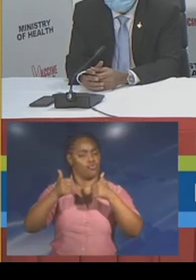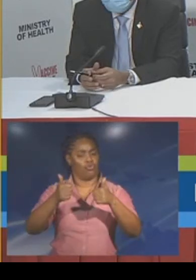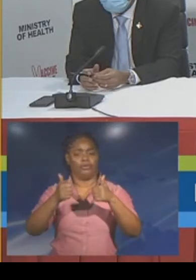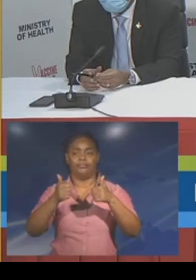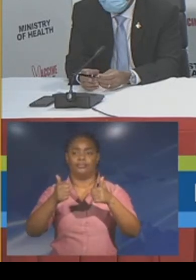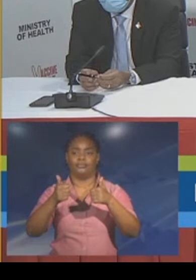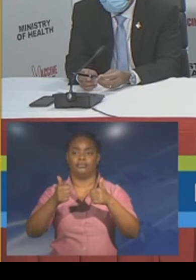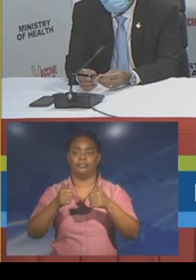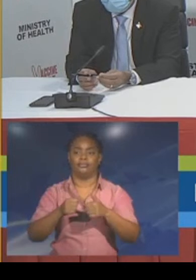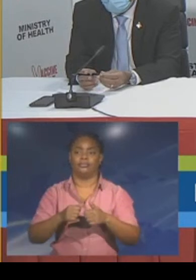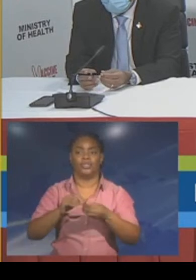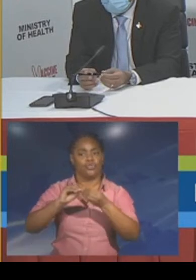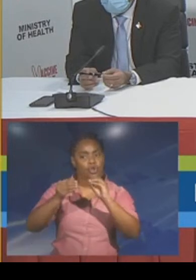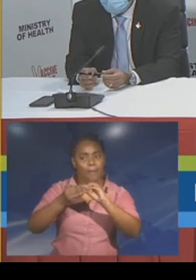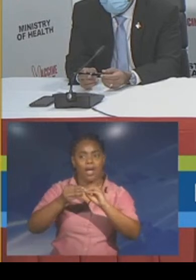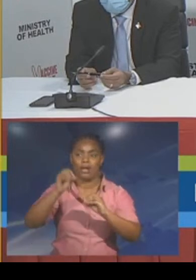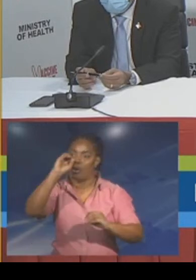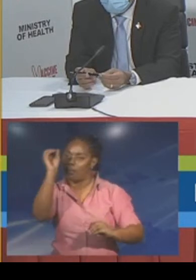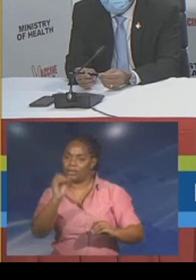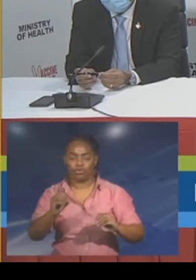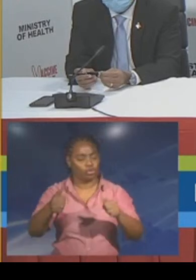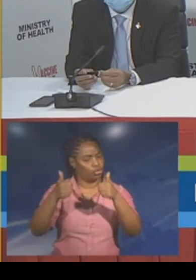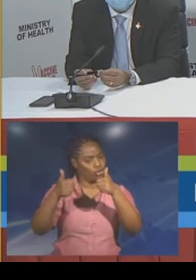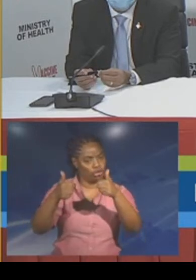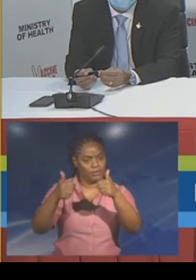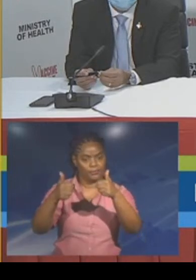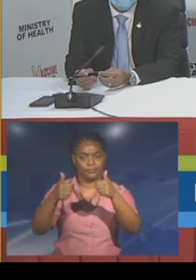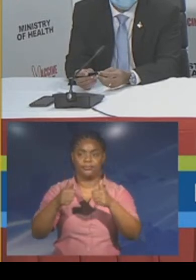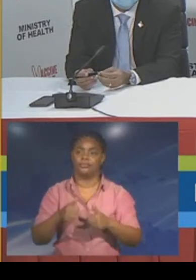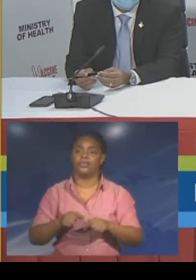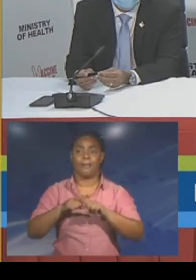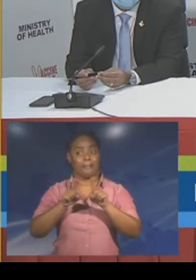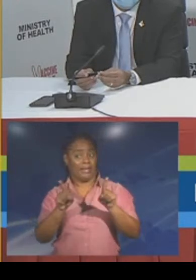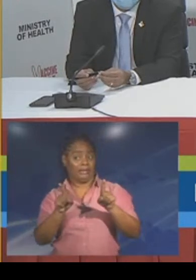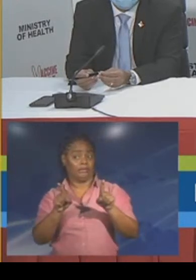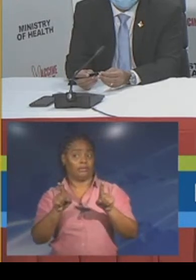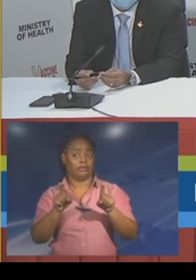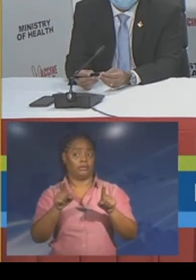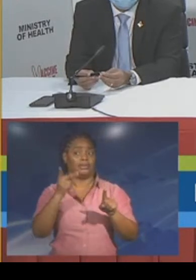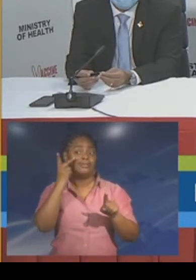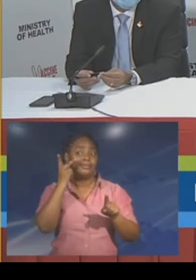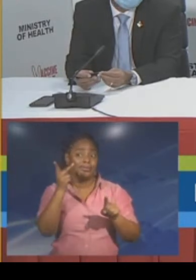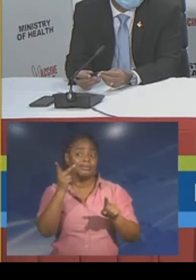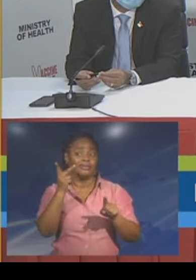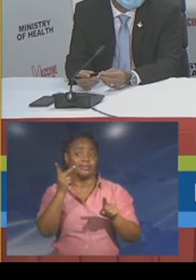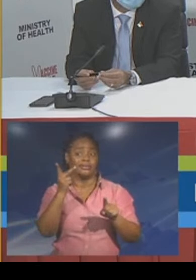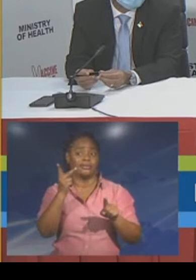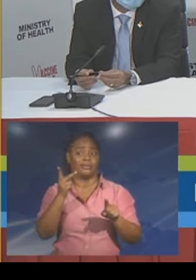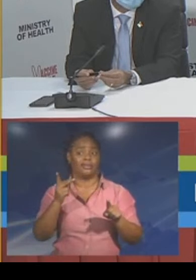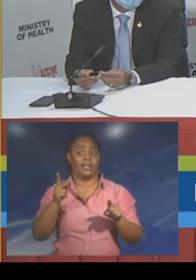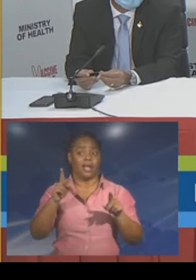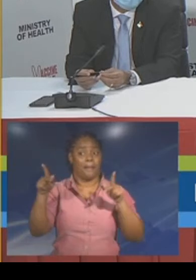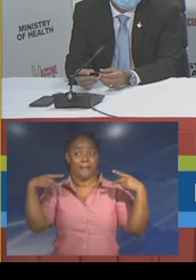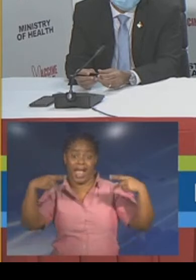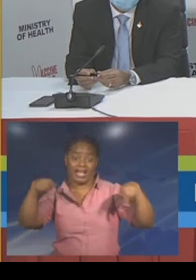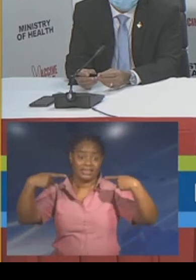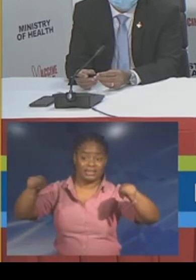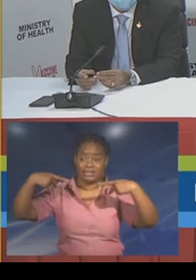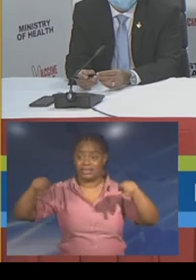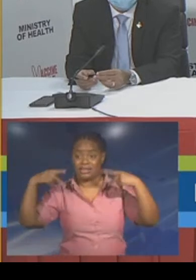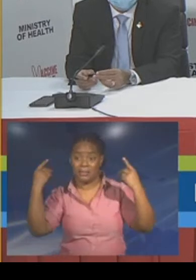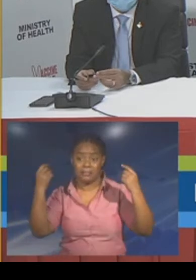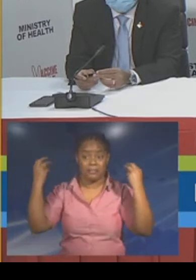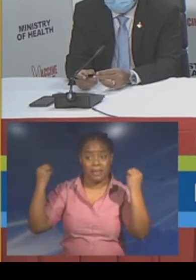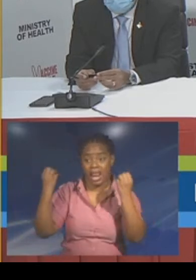epidemiological trajectory for us there, but taking into context that we've been seeing all these parties and then we've been loosening restrictions